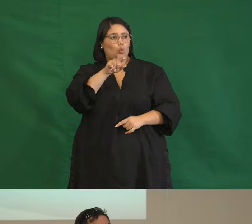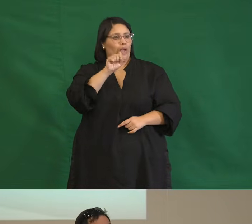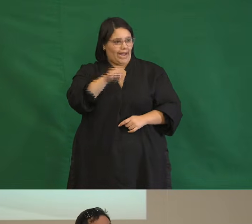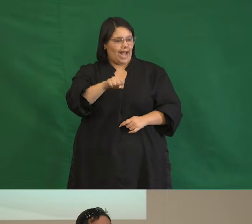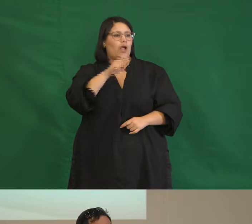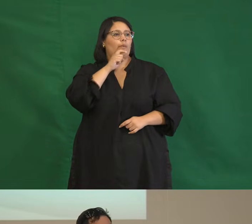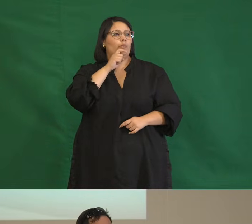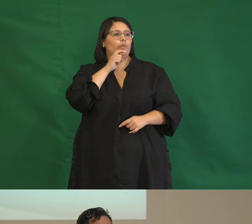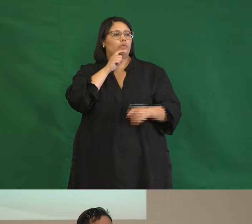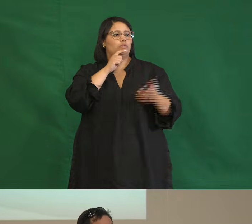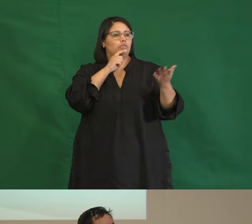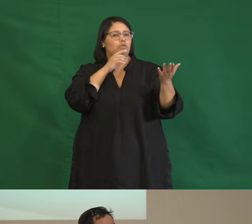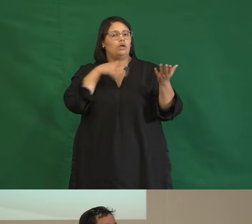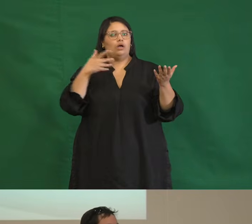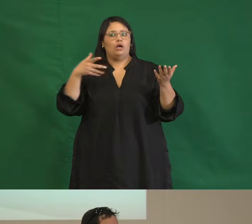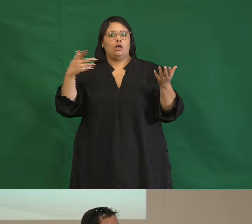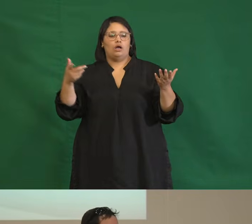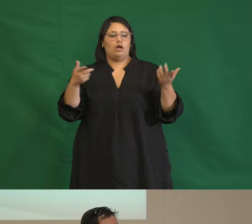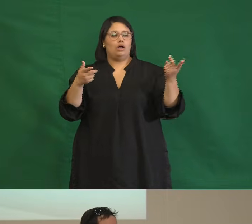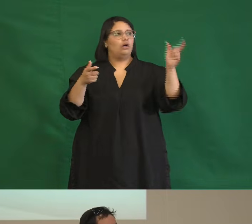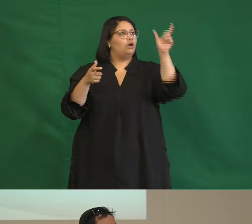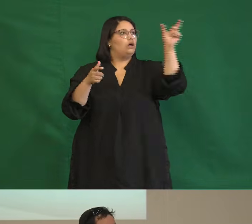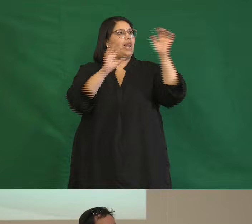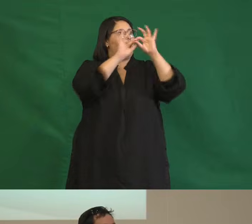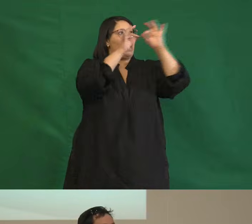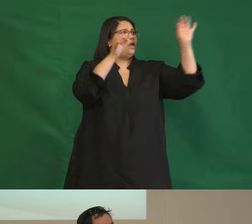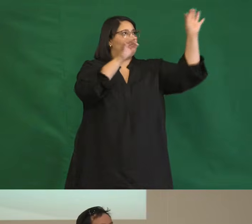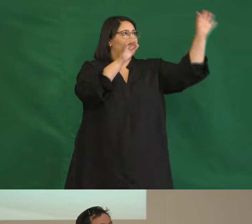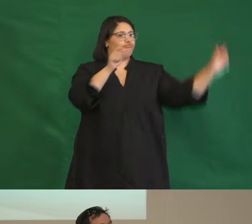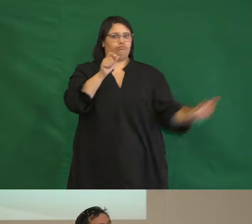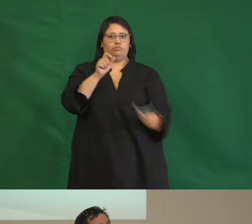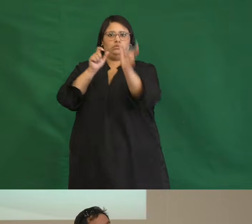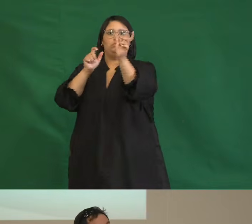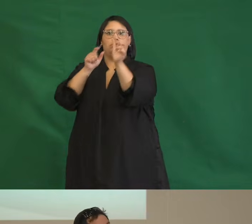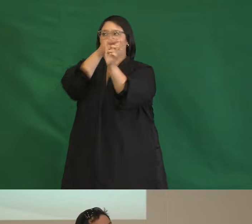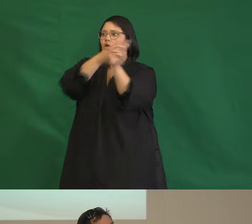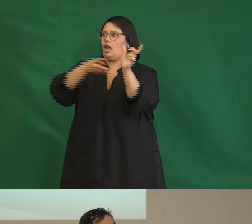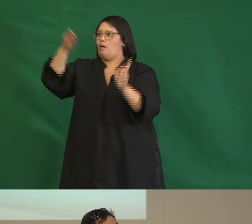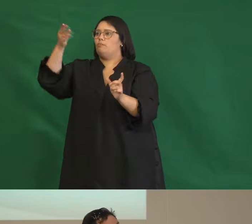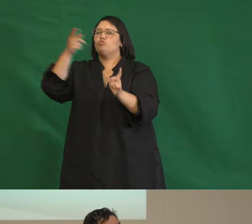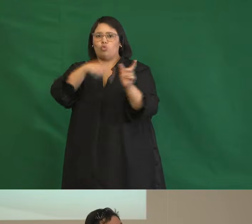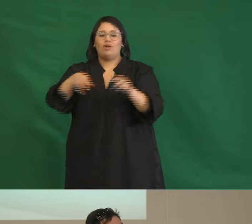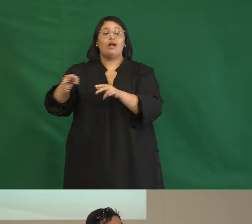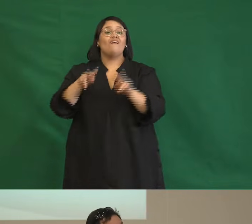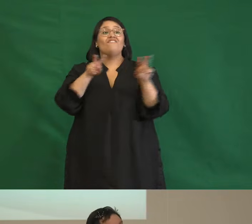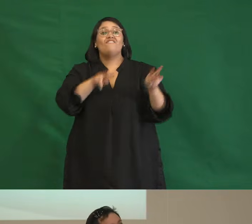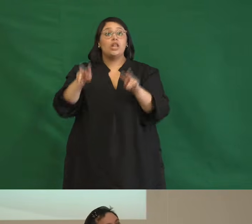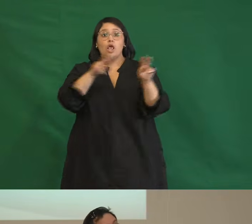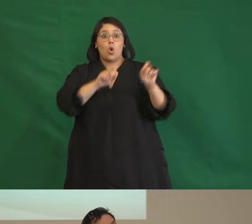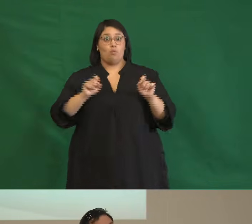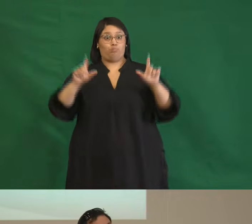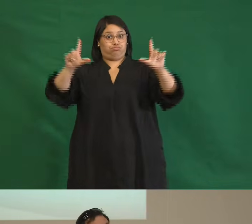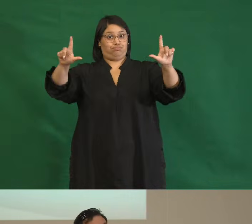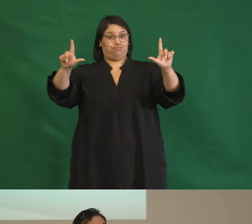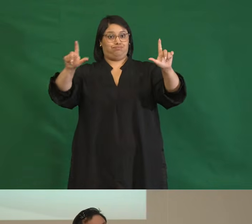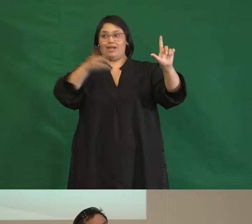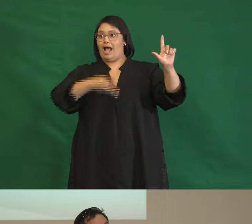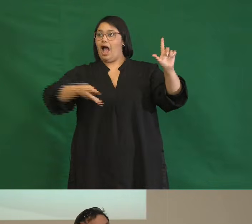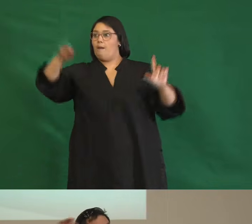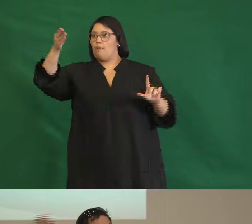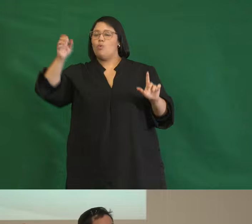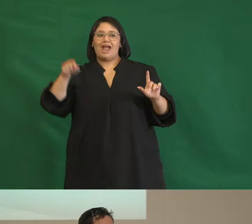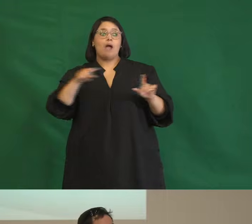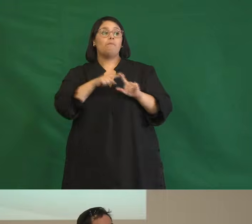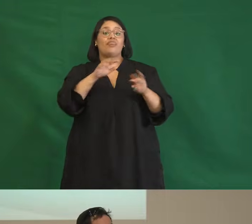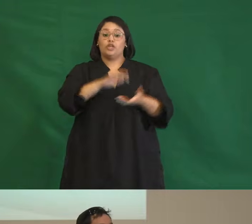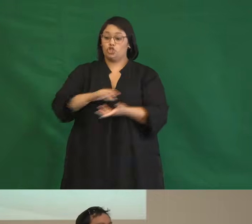utilize the embedding functions that's available for these streaming platforms to place the video in the LMS, but the data